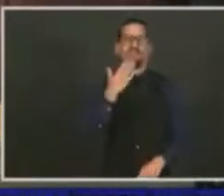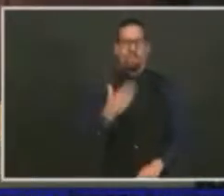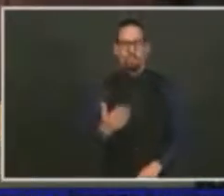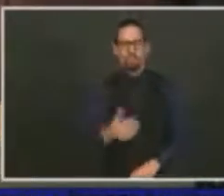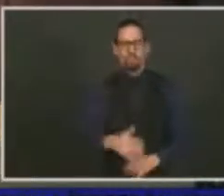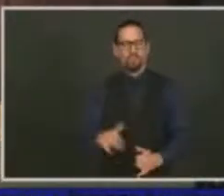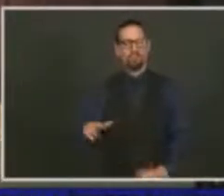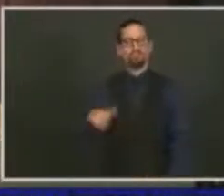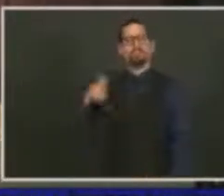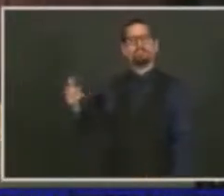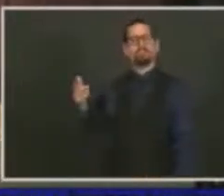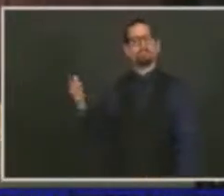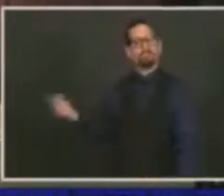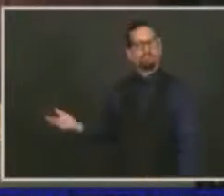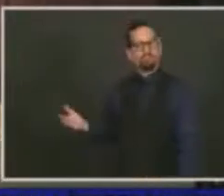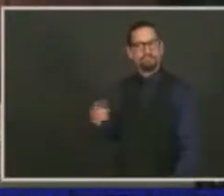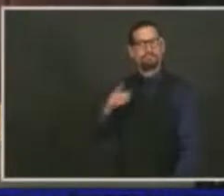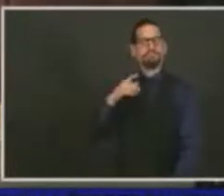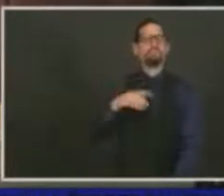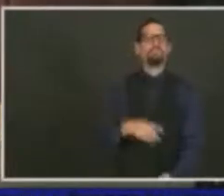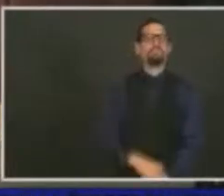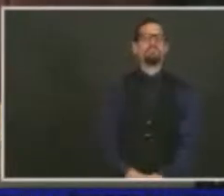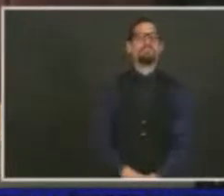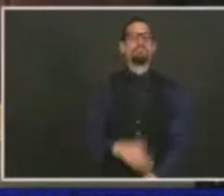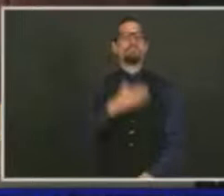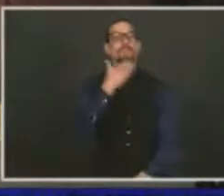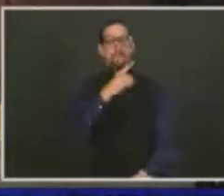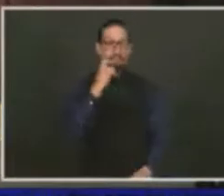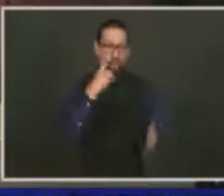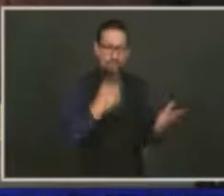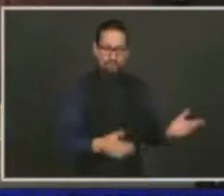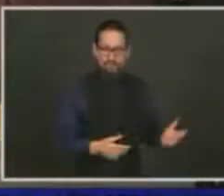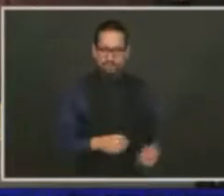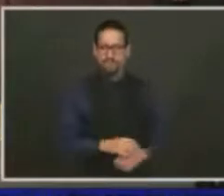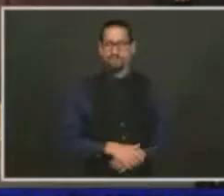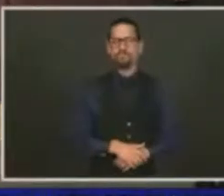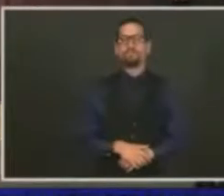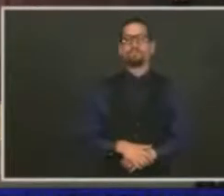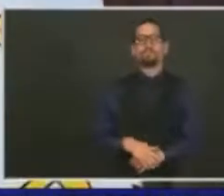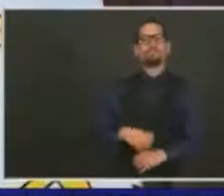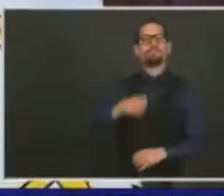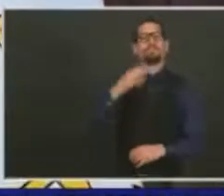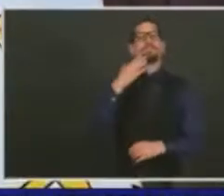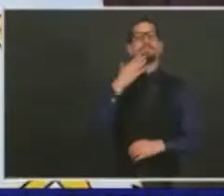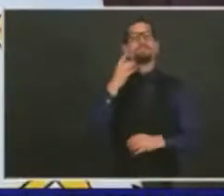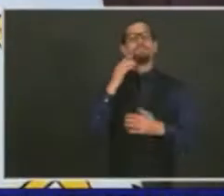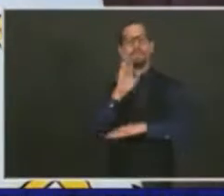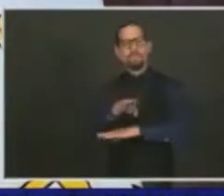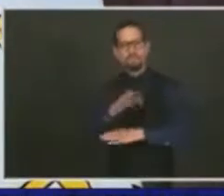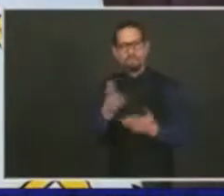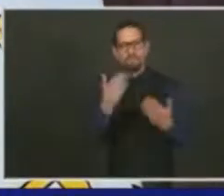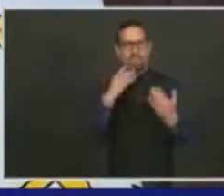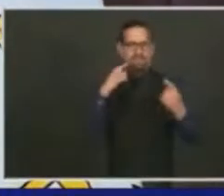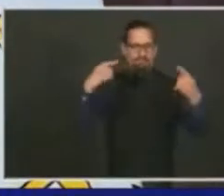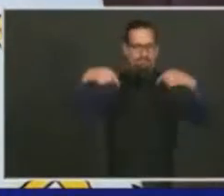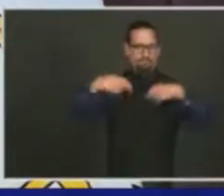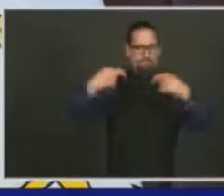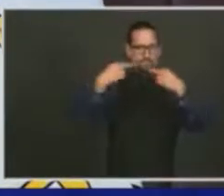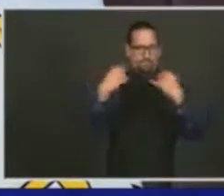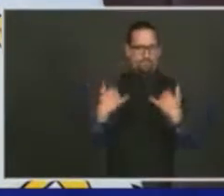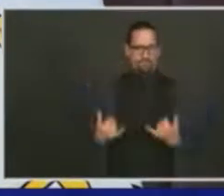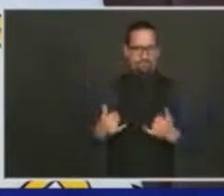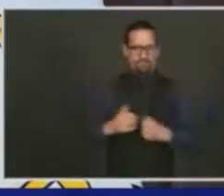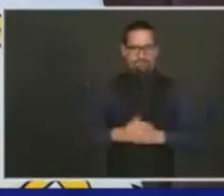Thank you, Governor. Good afternoon, everyone. Thank you for being with us again today. As the governor